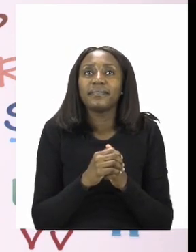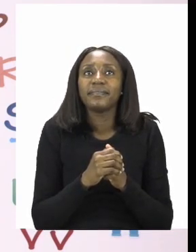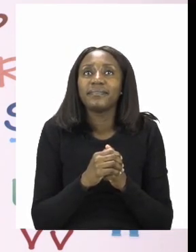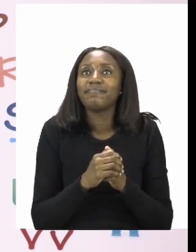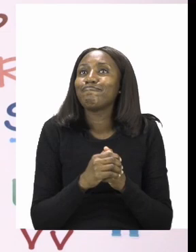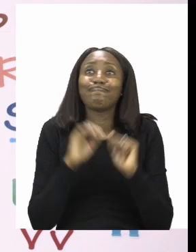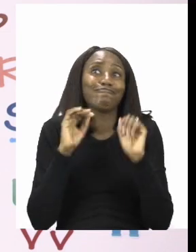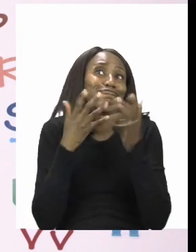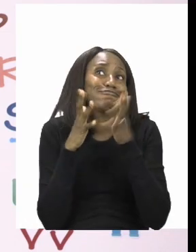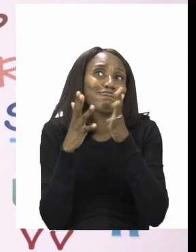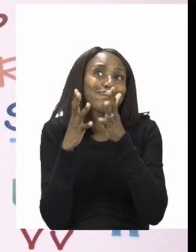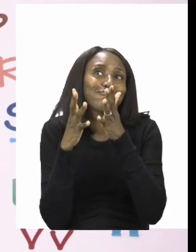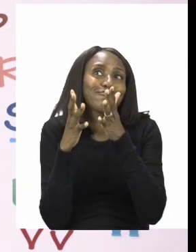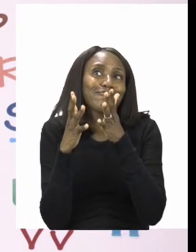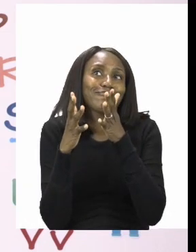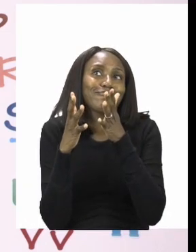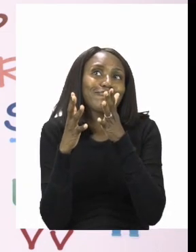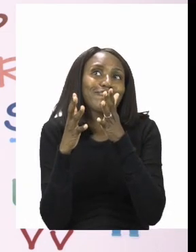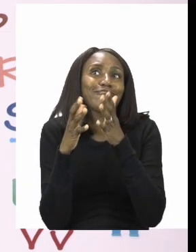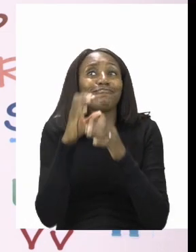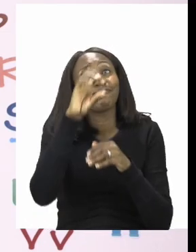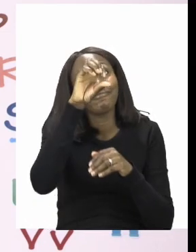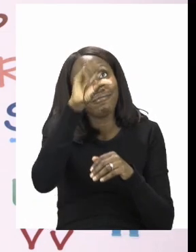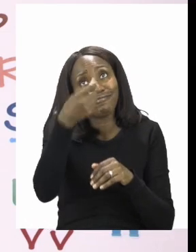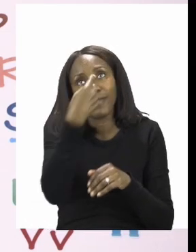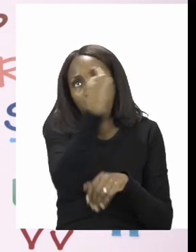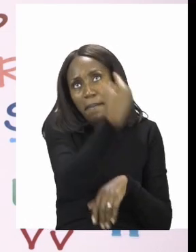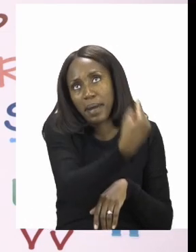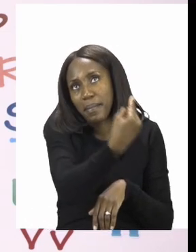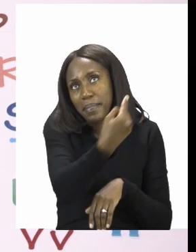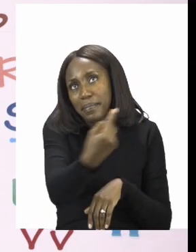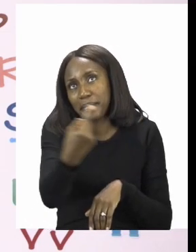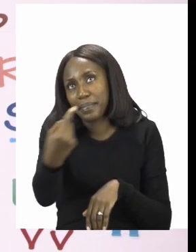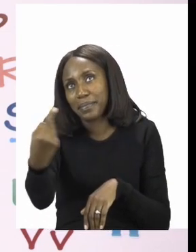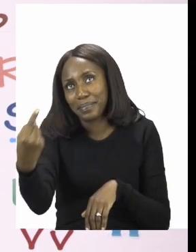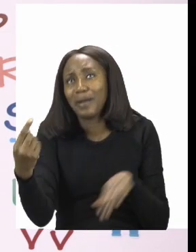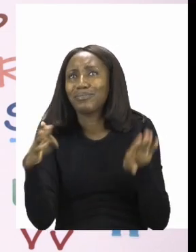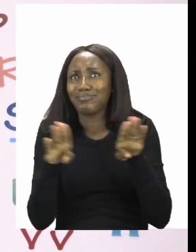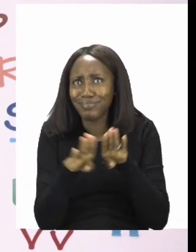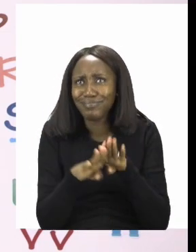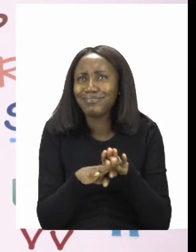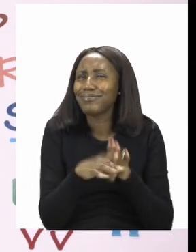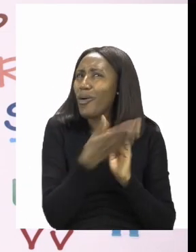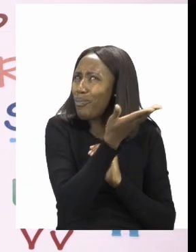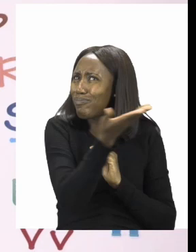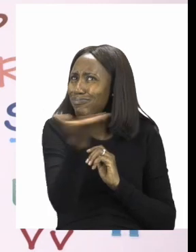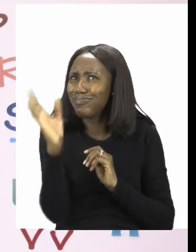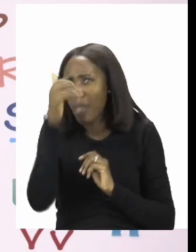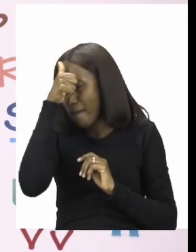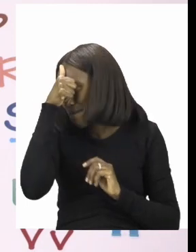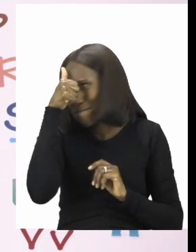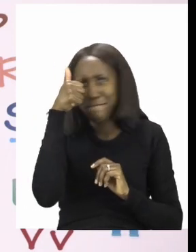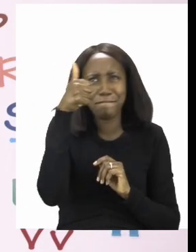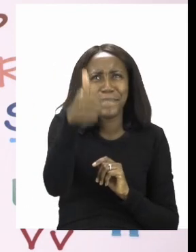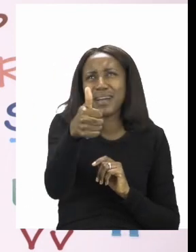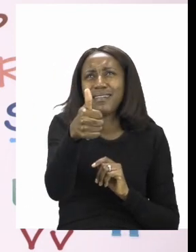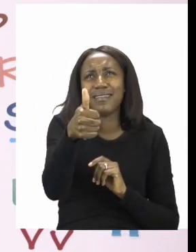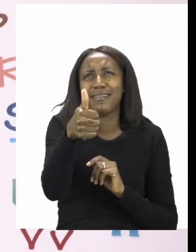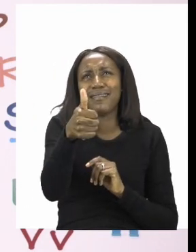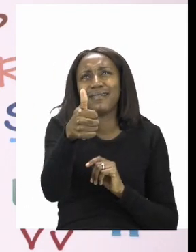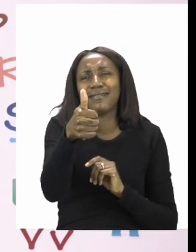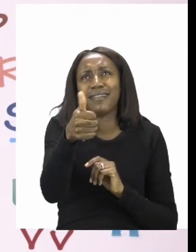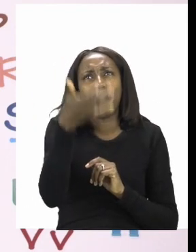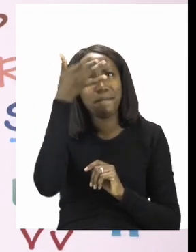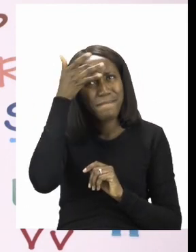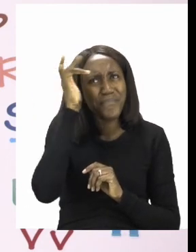Well done. So the rest of the body parts, I know you're clever boys and girls. You can see that you already know